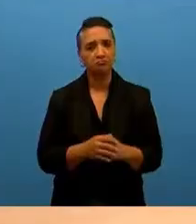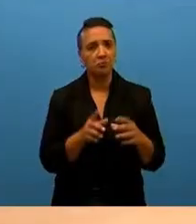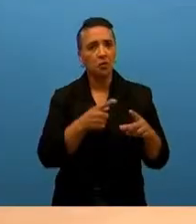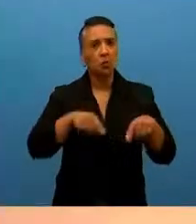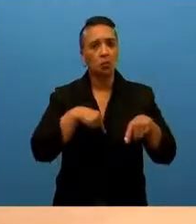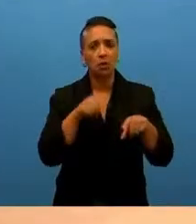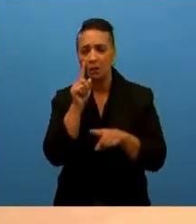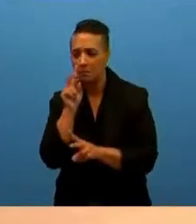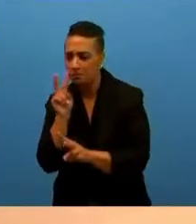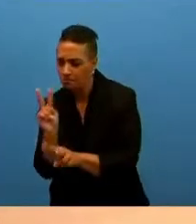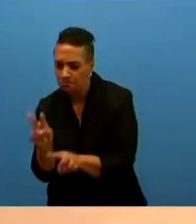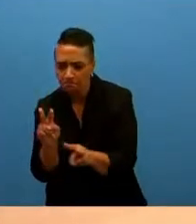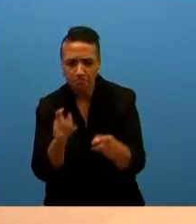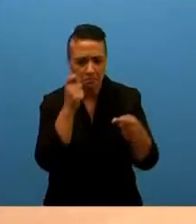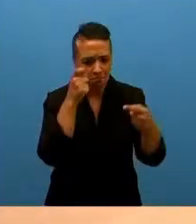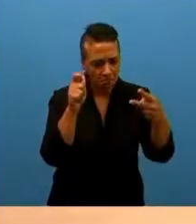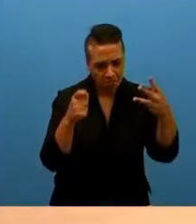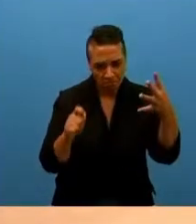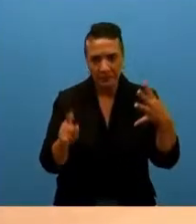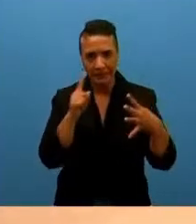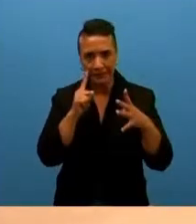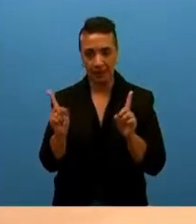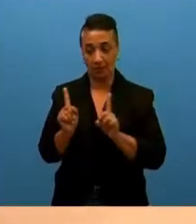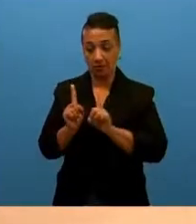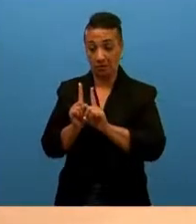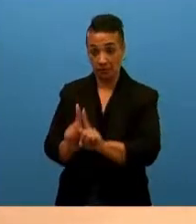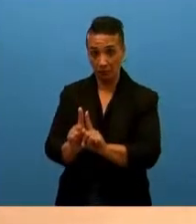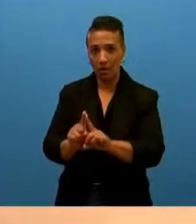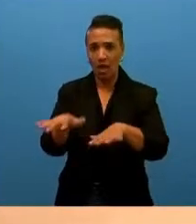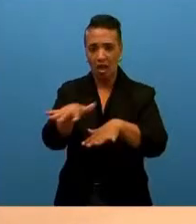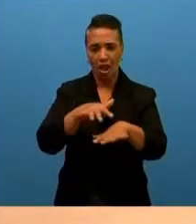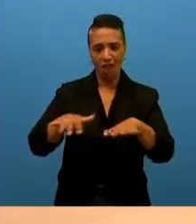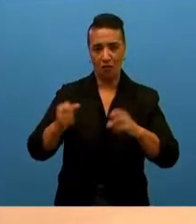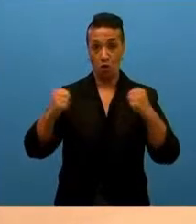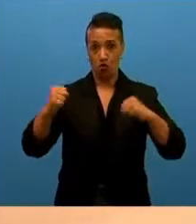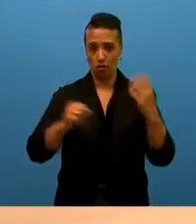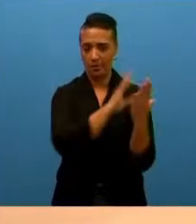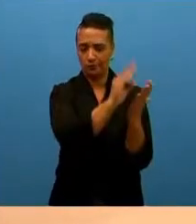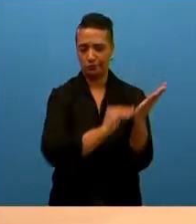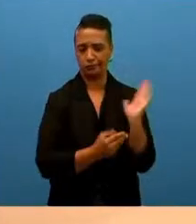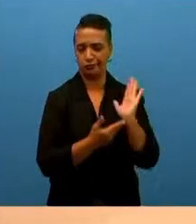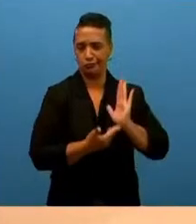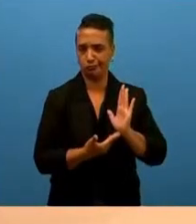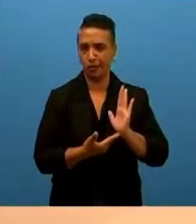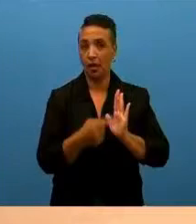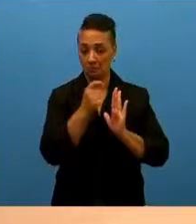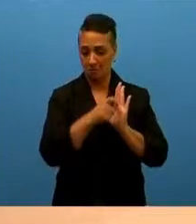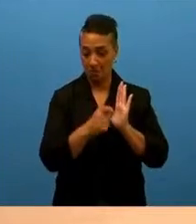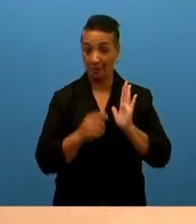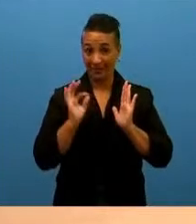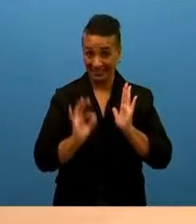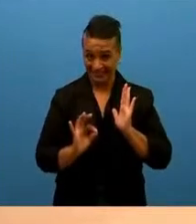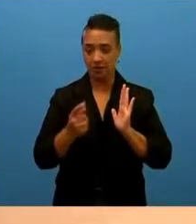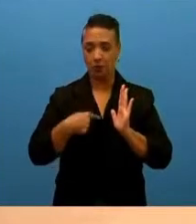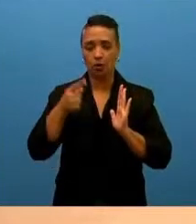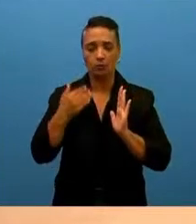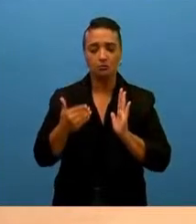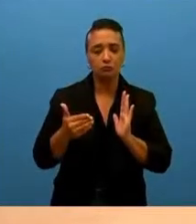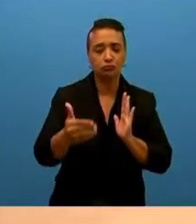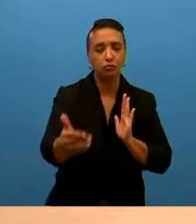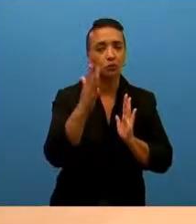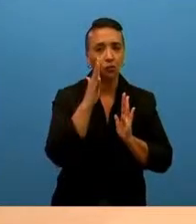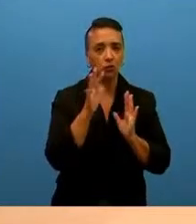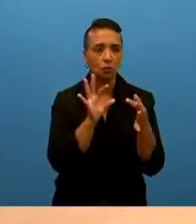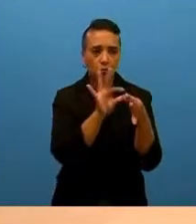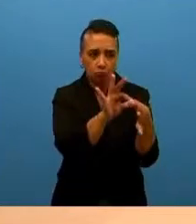US facilities in accordance with the Supplemental Environmental Agreement. Going forward, we will continue working with relevant